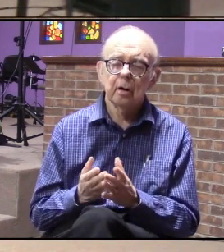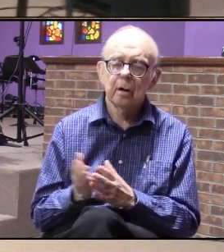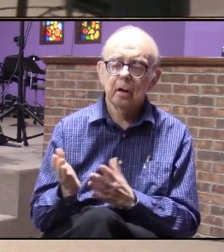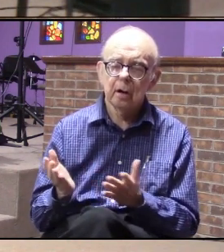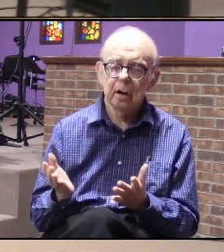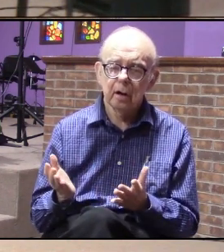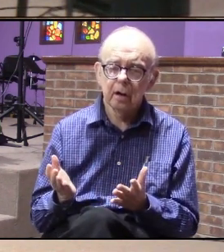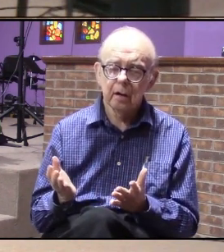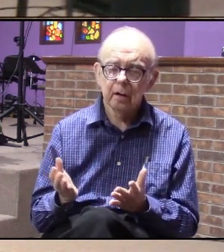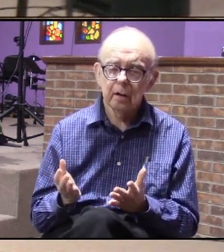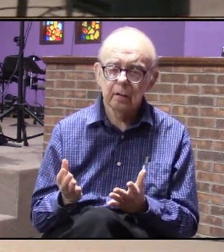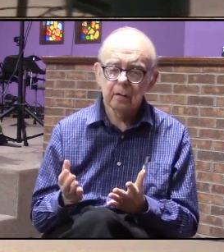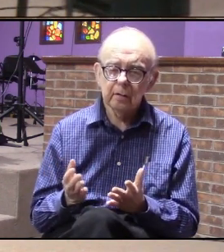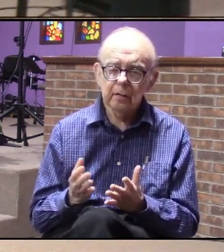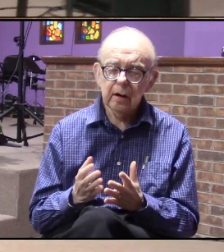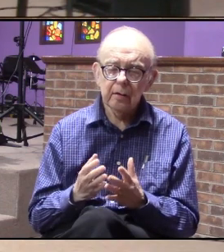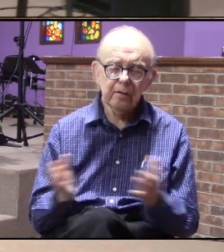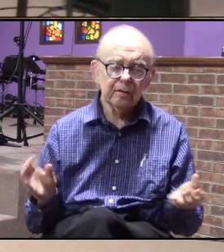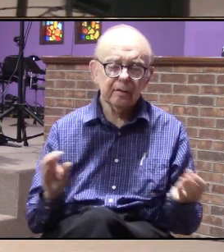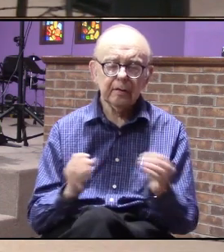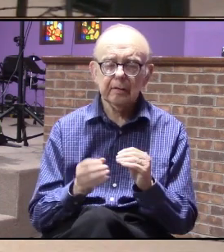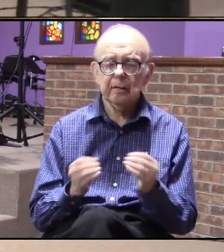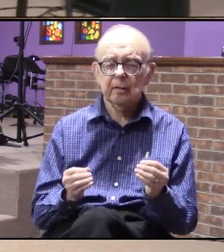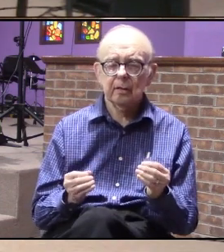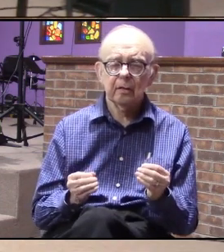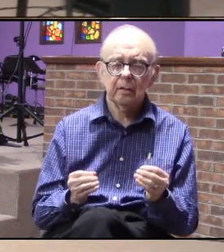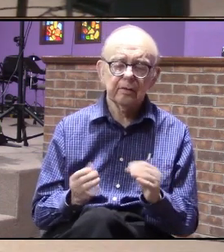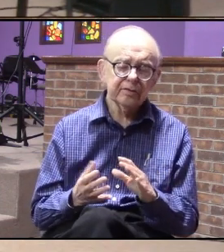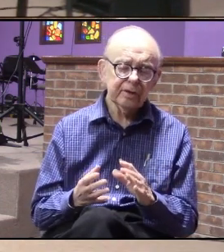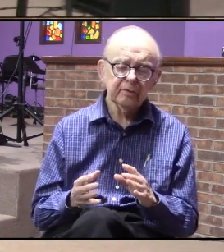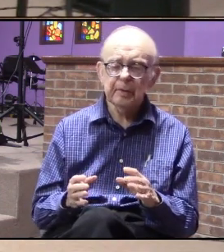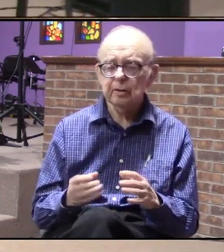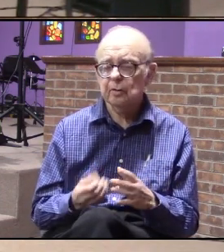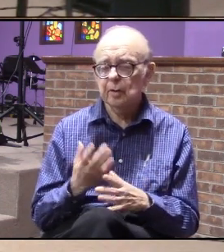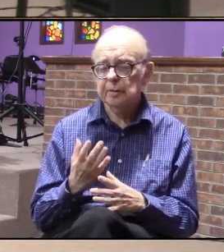a rather large number, and it seems to be blossoming and